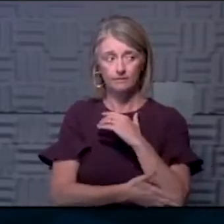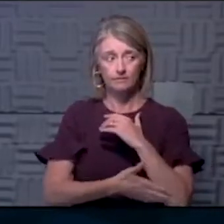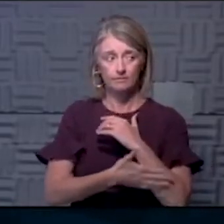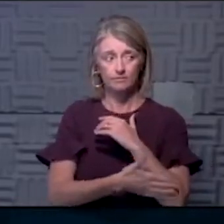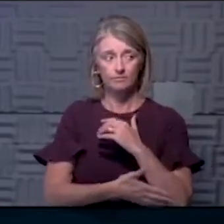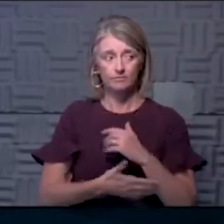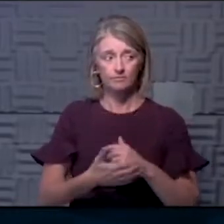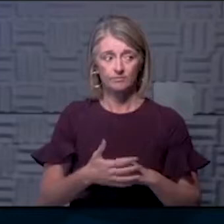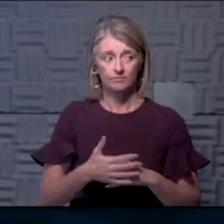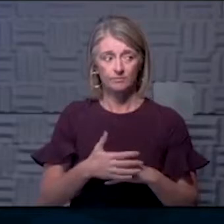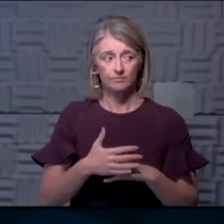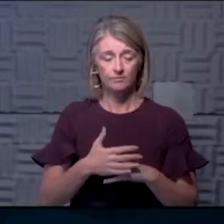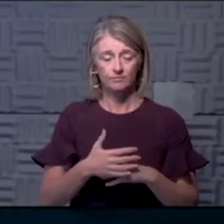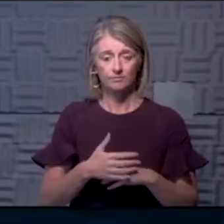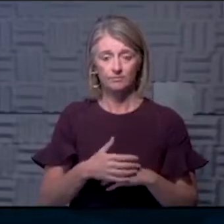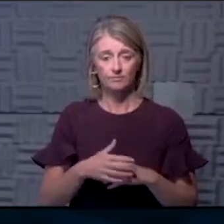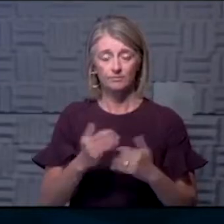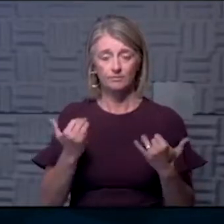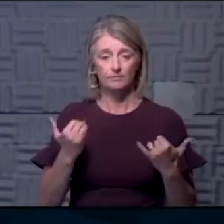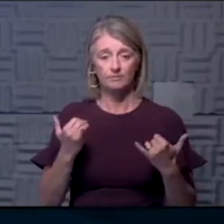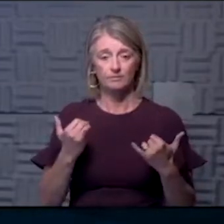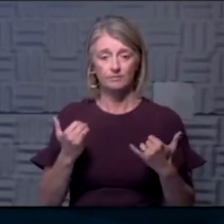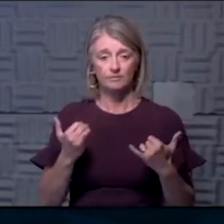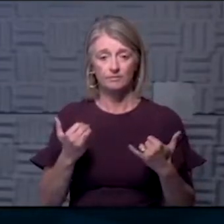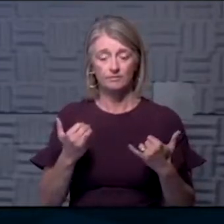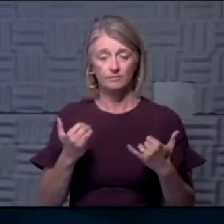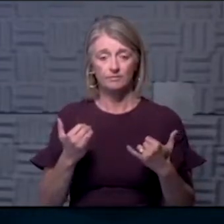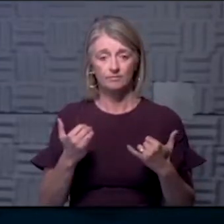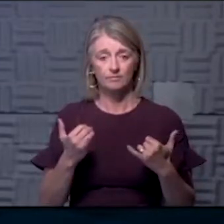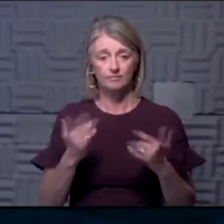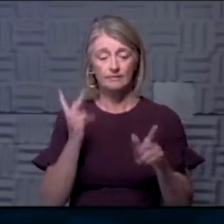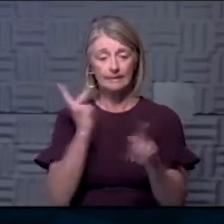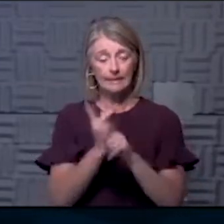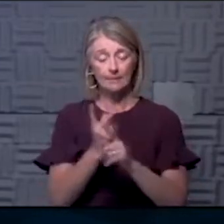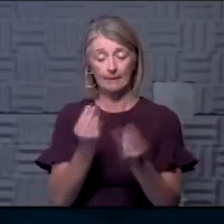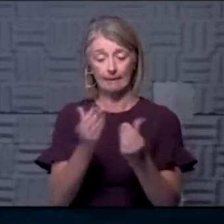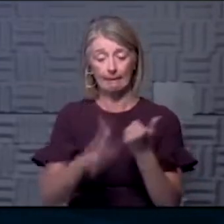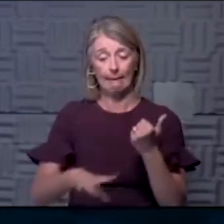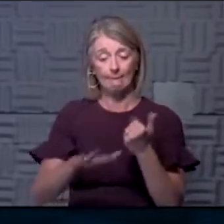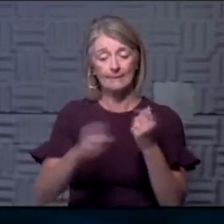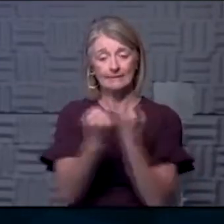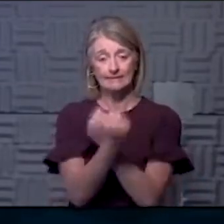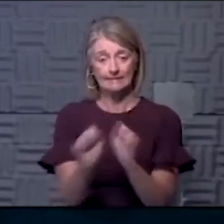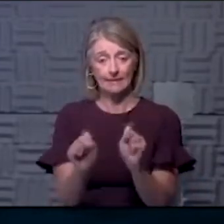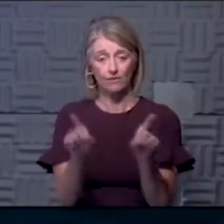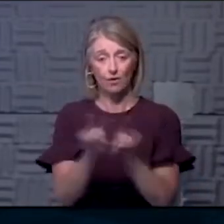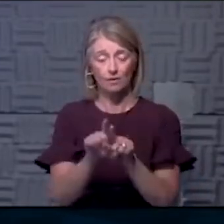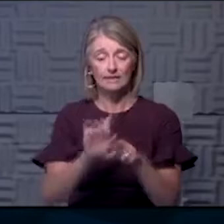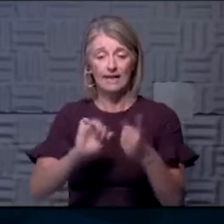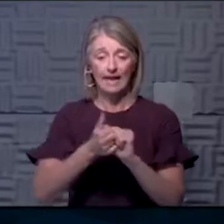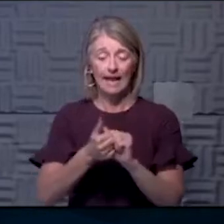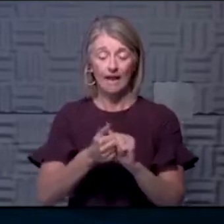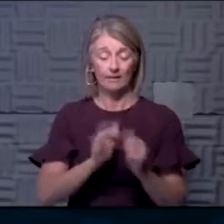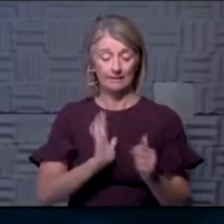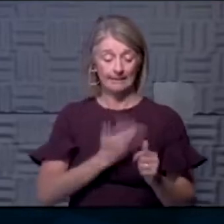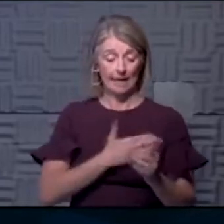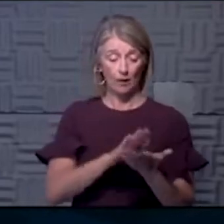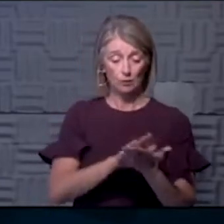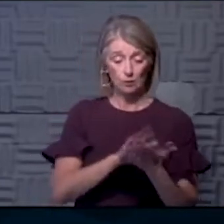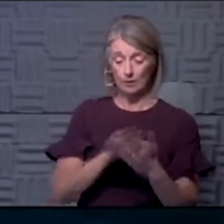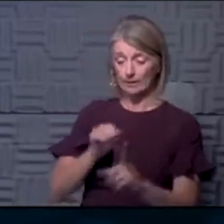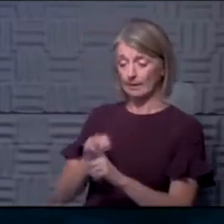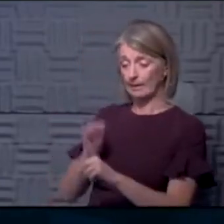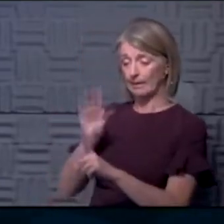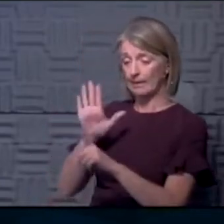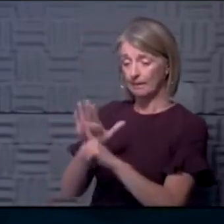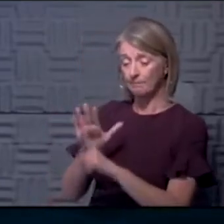over the last 7 days, because this is as much as about keeping campus safe as it is about how does campus impact the